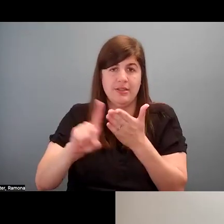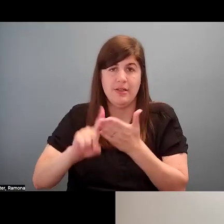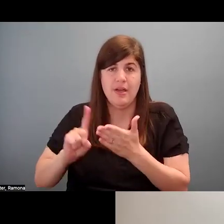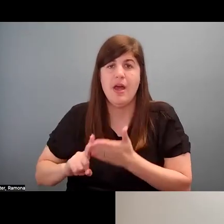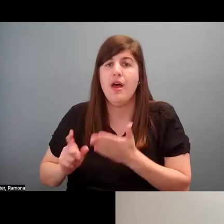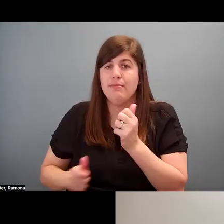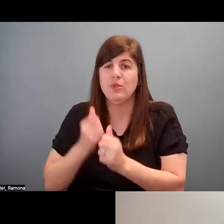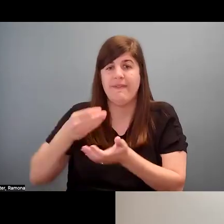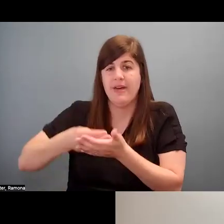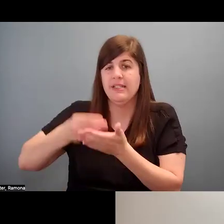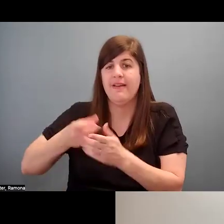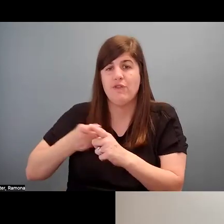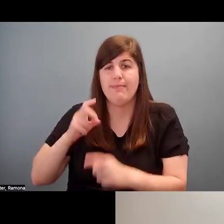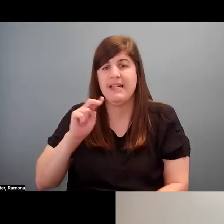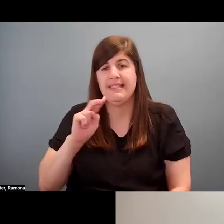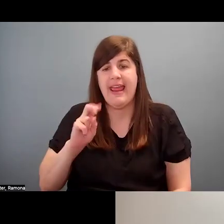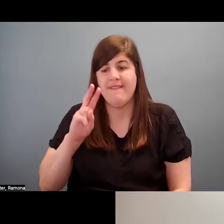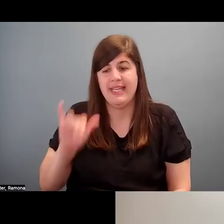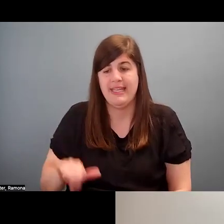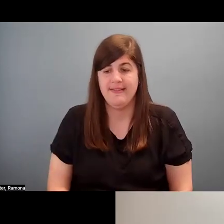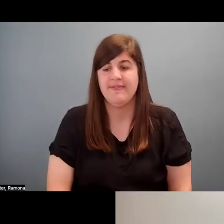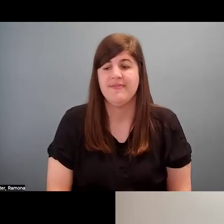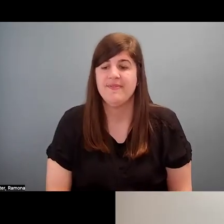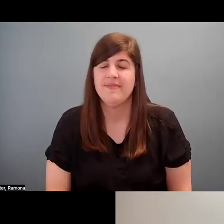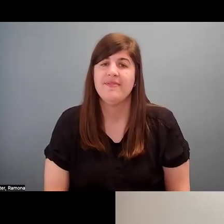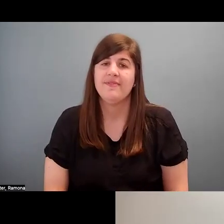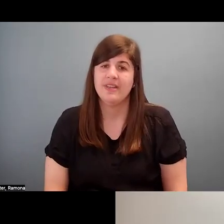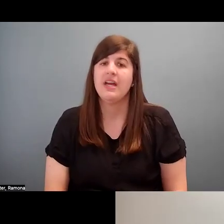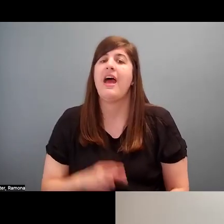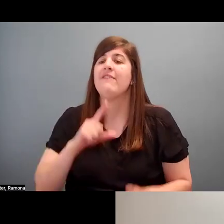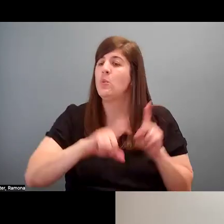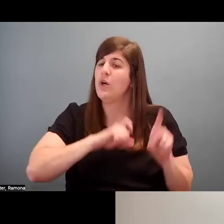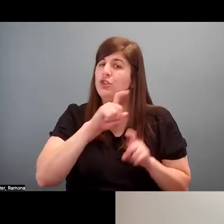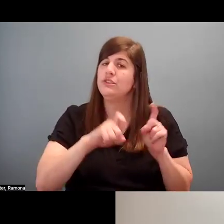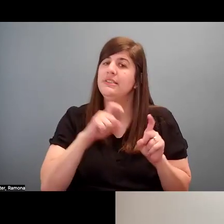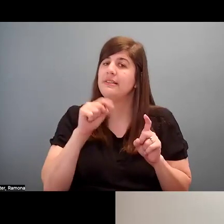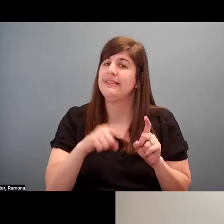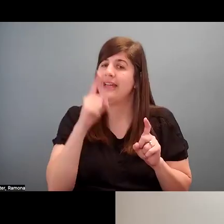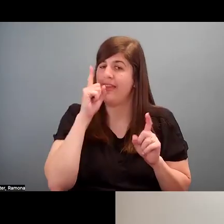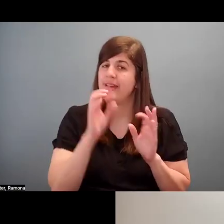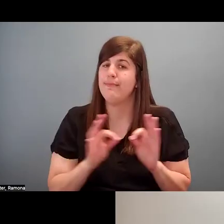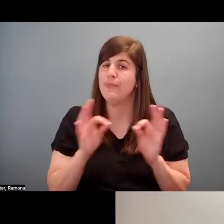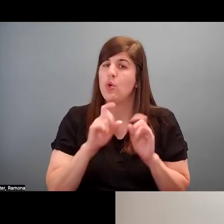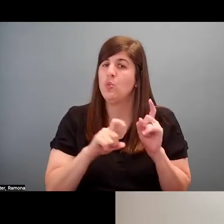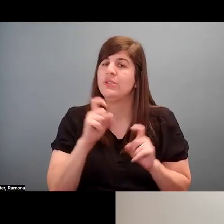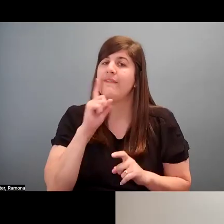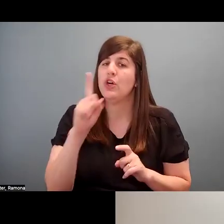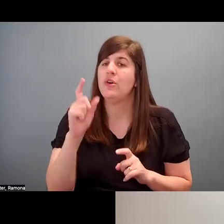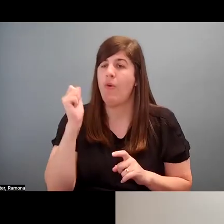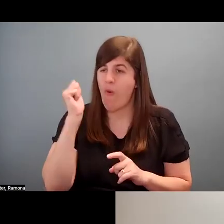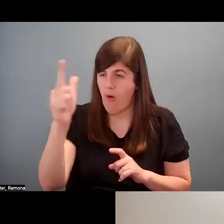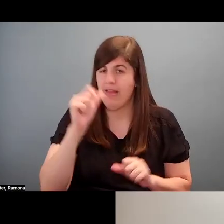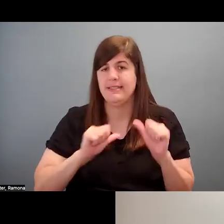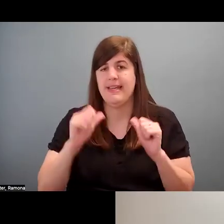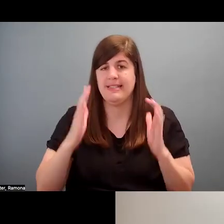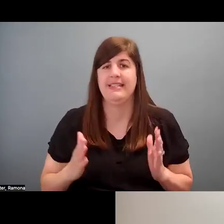funding nowadays comes from the Navy. Very cool. We've got a question. This is, I think, an important question for like all scientists to be